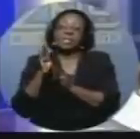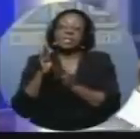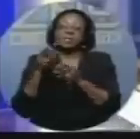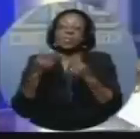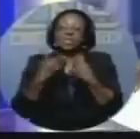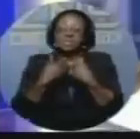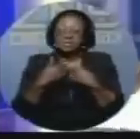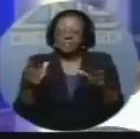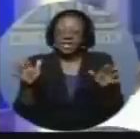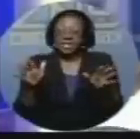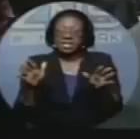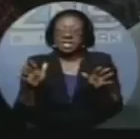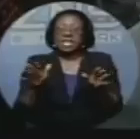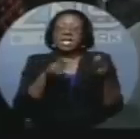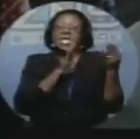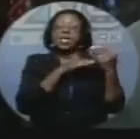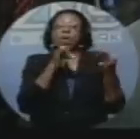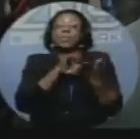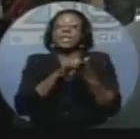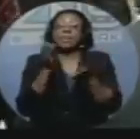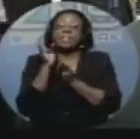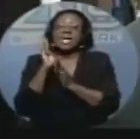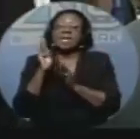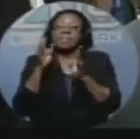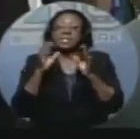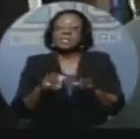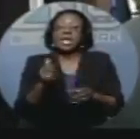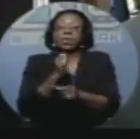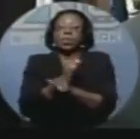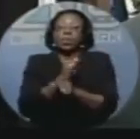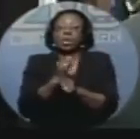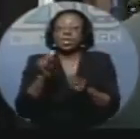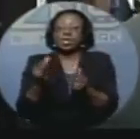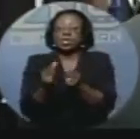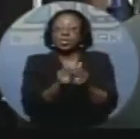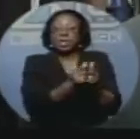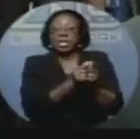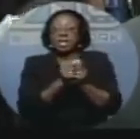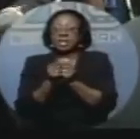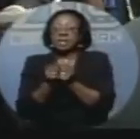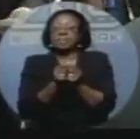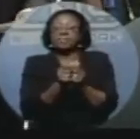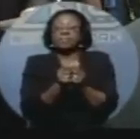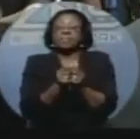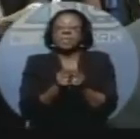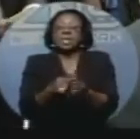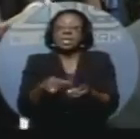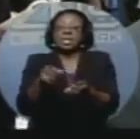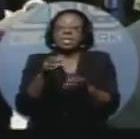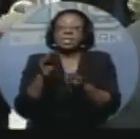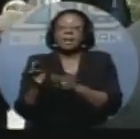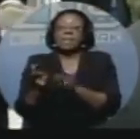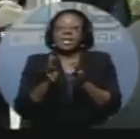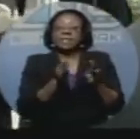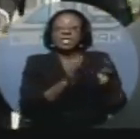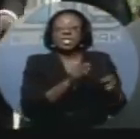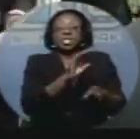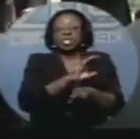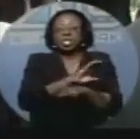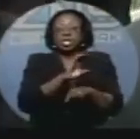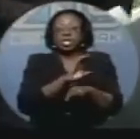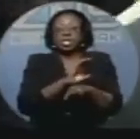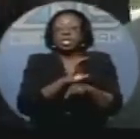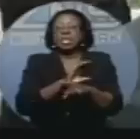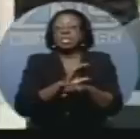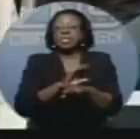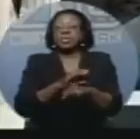accord. The Methodist Church of the Turks and Caicos, Bahamas, Turks and Caicos Islands, have indicated their